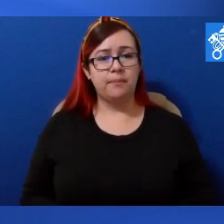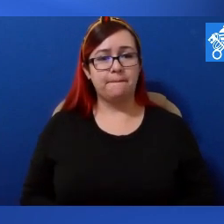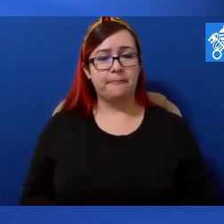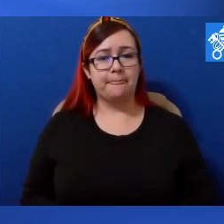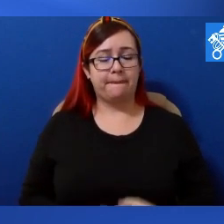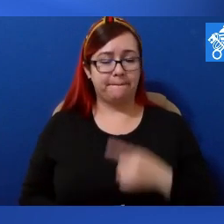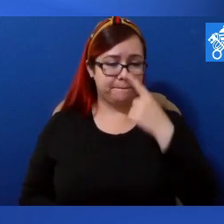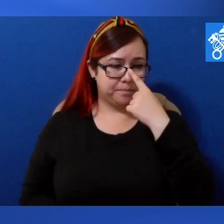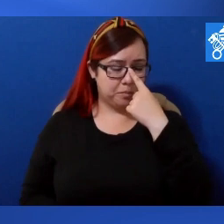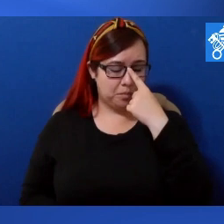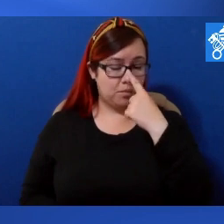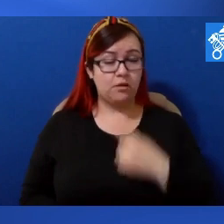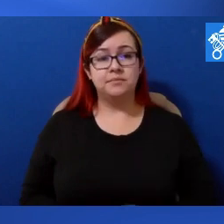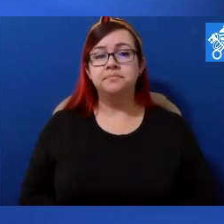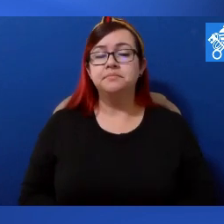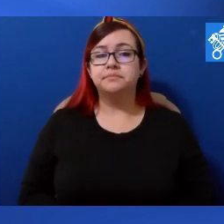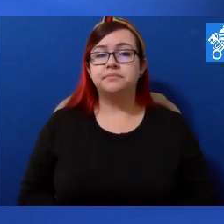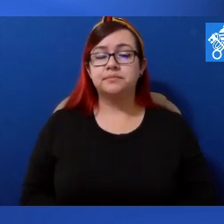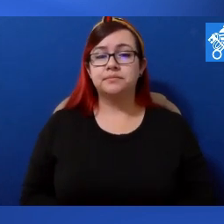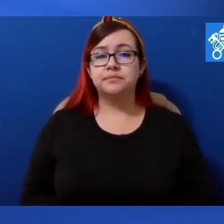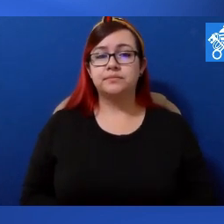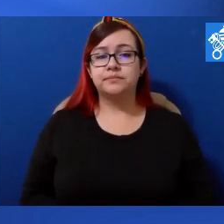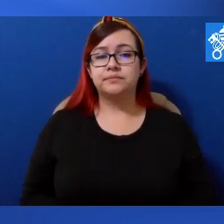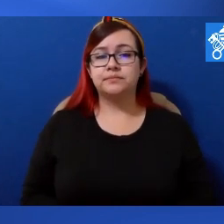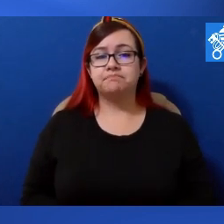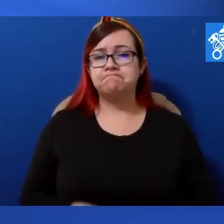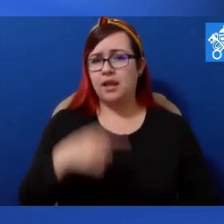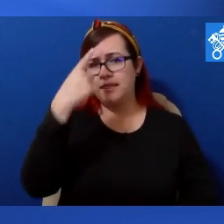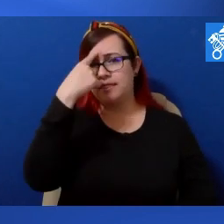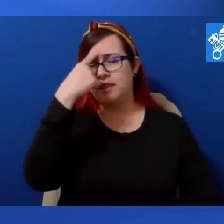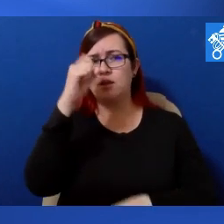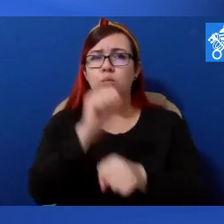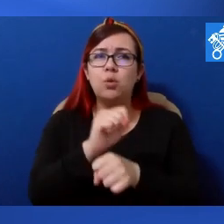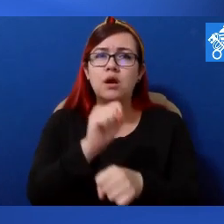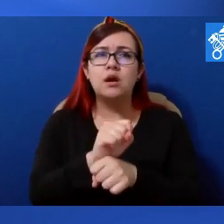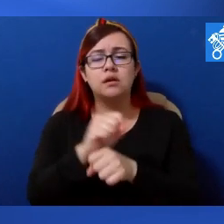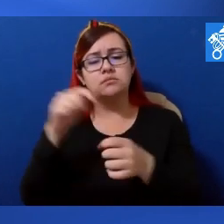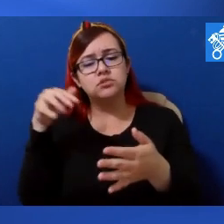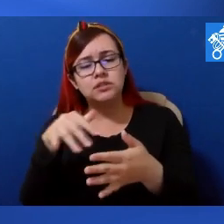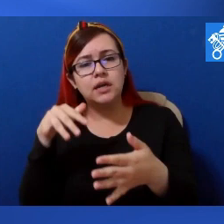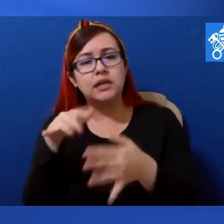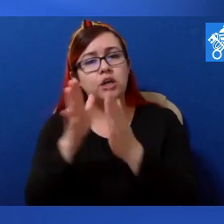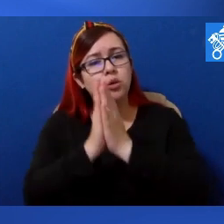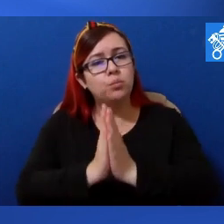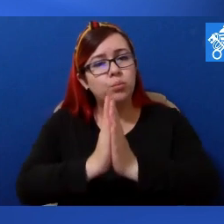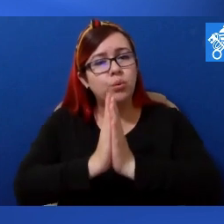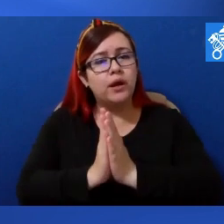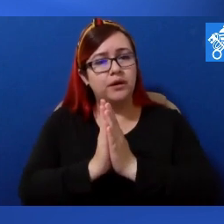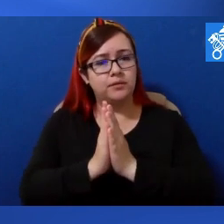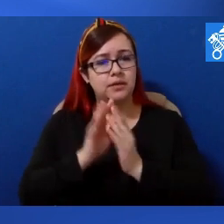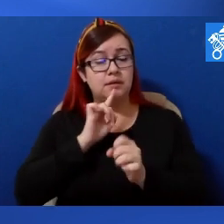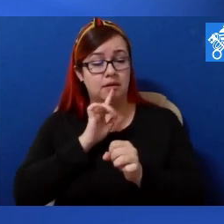Se li lasciassimo appena avvertiamo noia e tristezza, non concluderemmo fai nulla. Think of